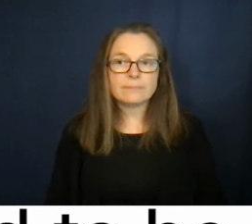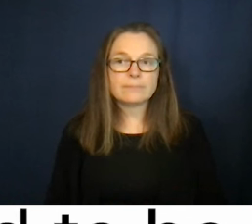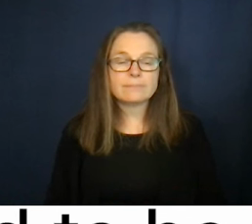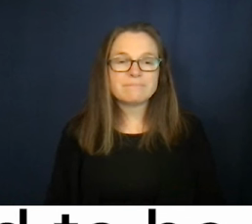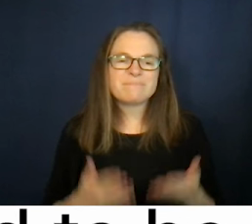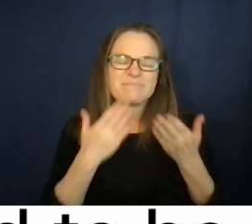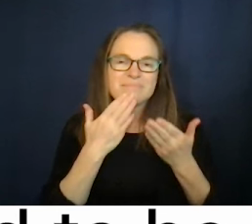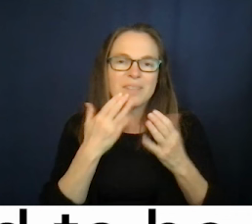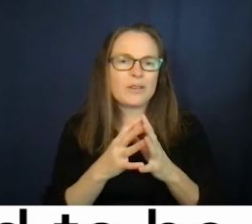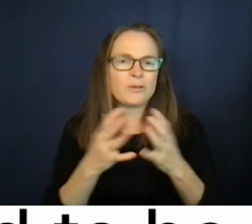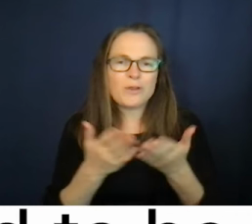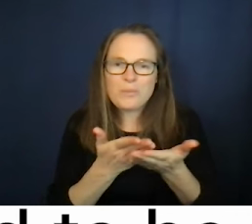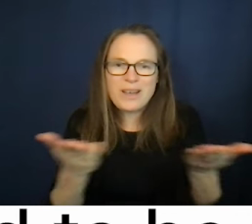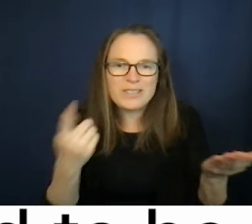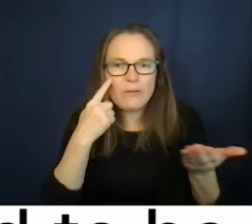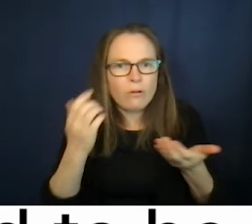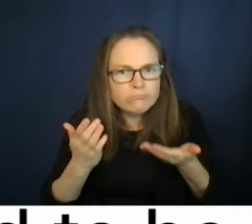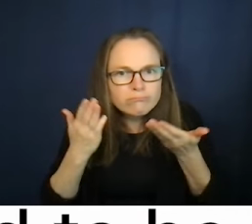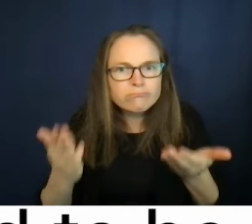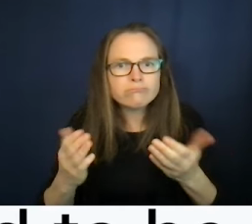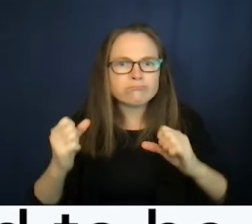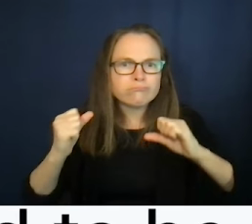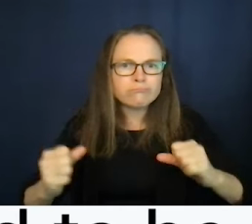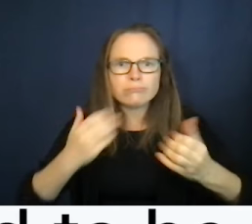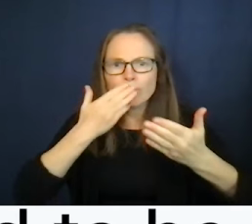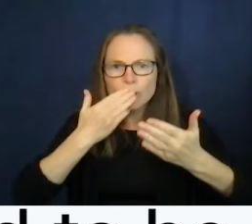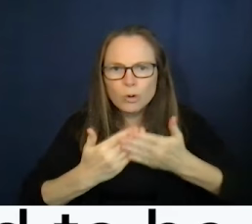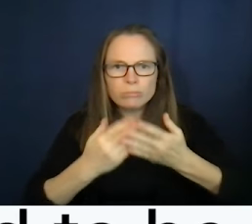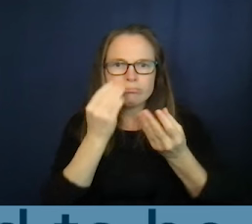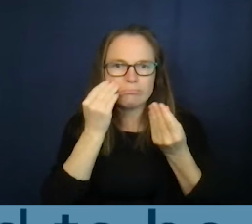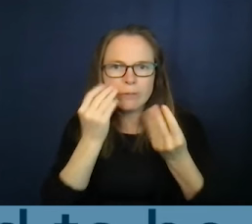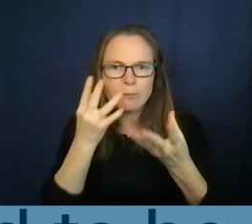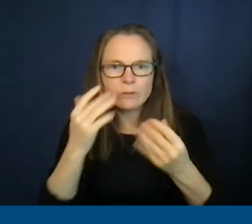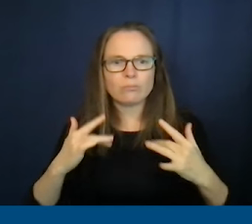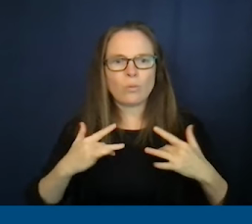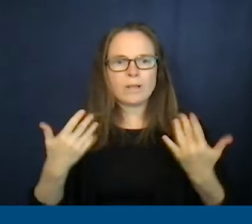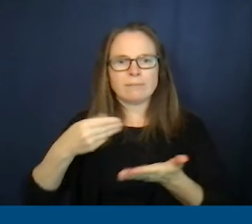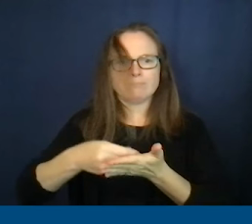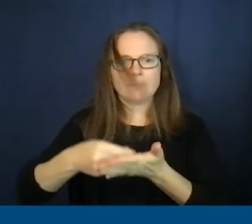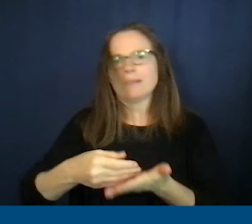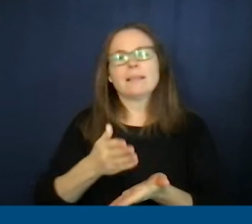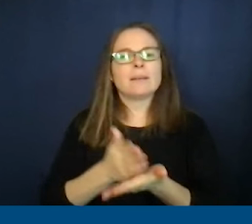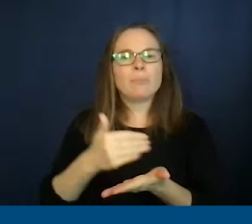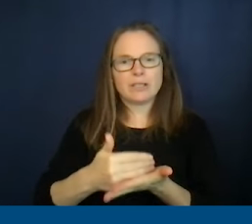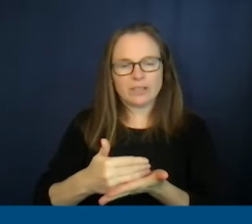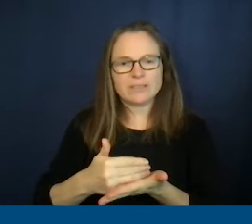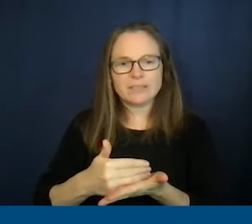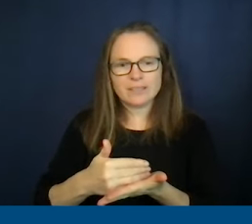Thank you so much, everyone, for providing such a robust overview of our budget and our intention